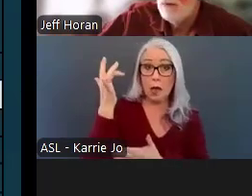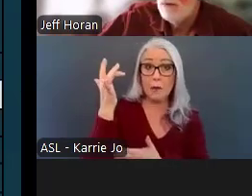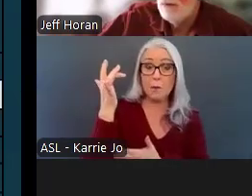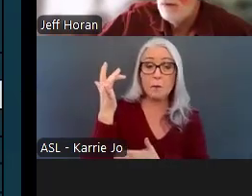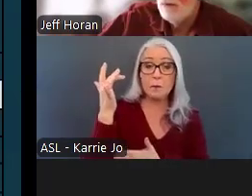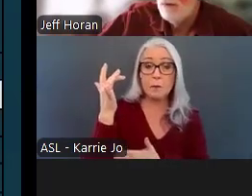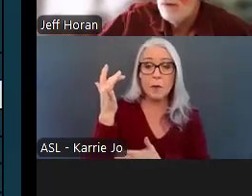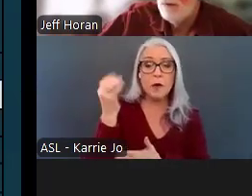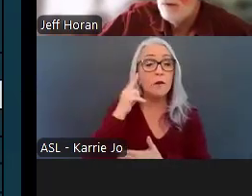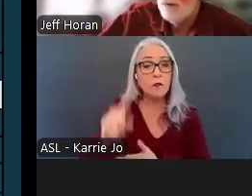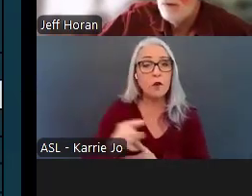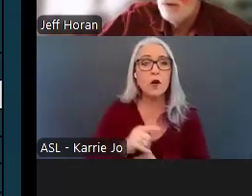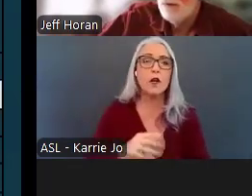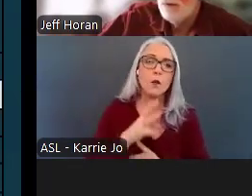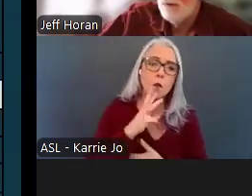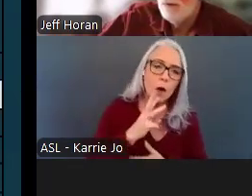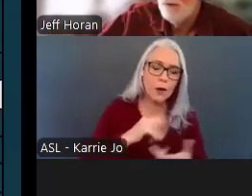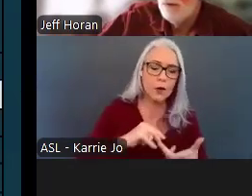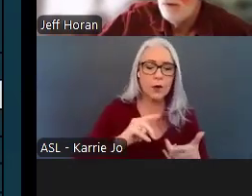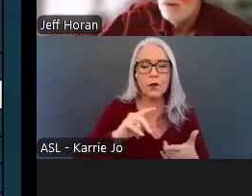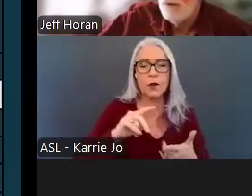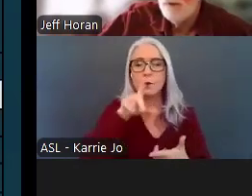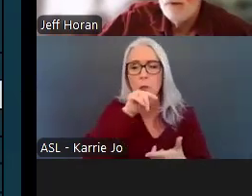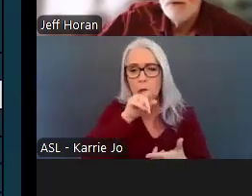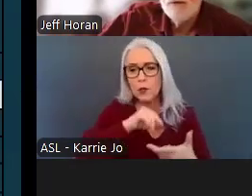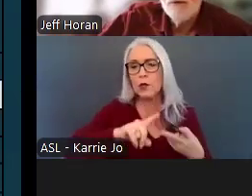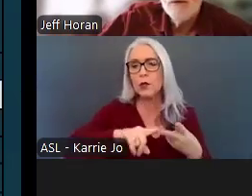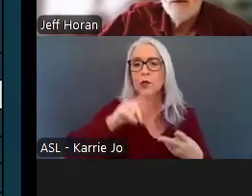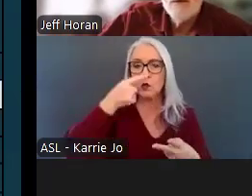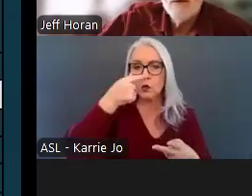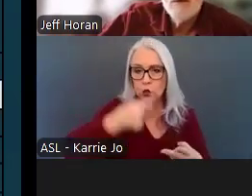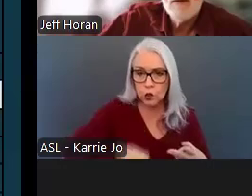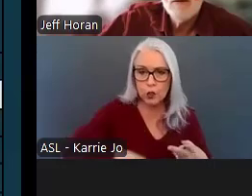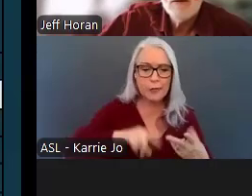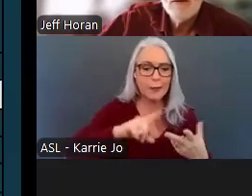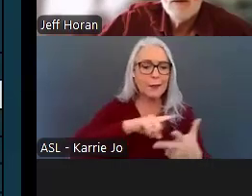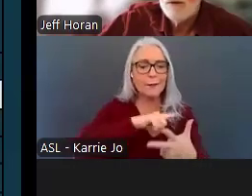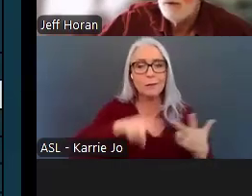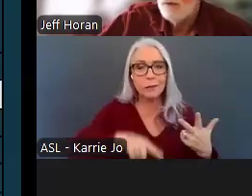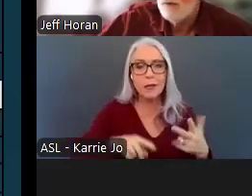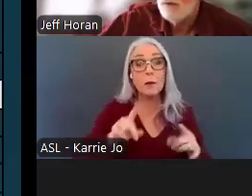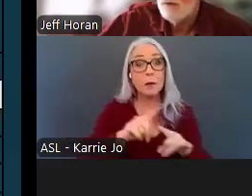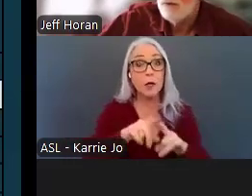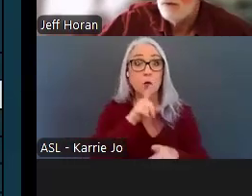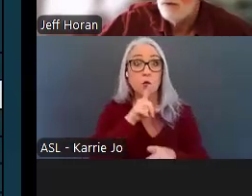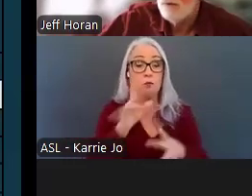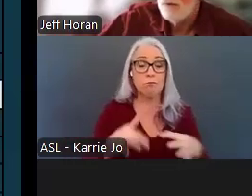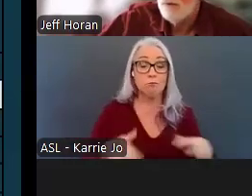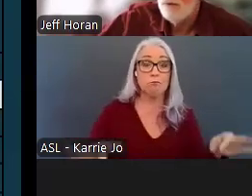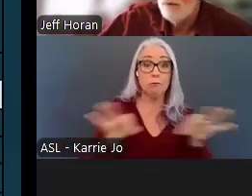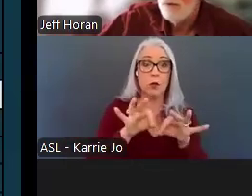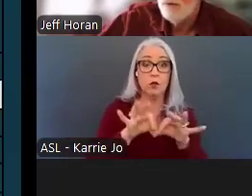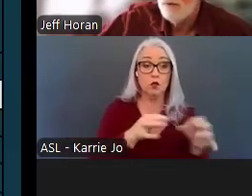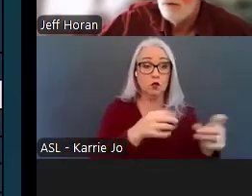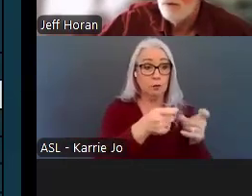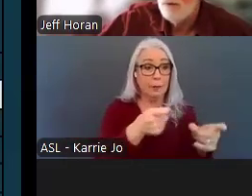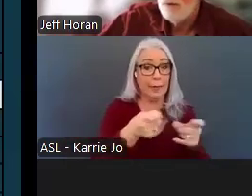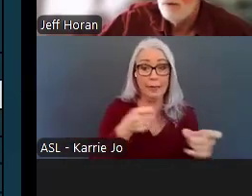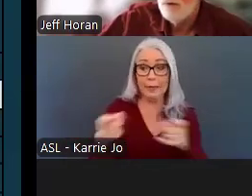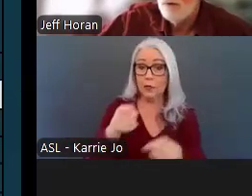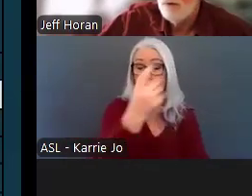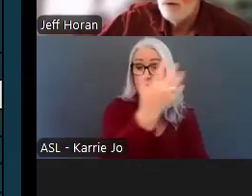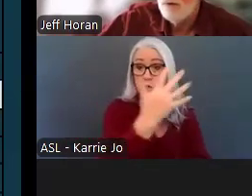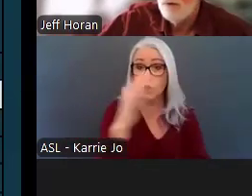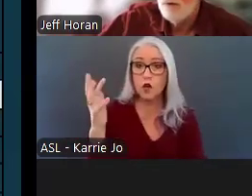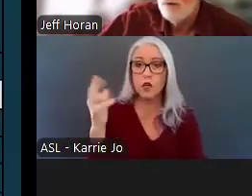mostly for waterfowl, deer, turkey, that sort of thing, but it was also really important to be managing these forests for structure, for